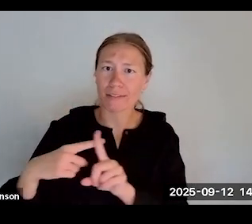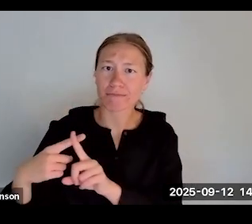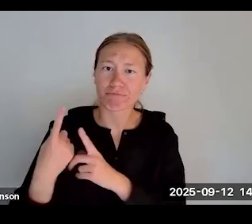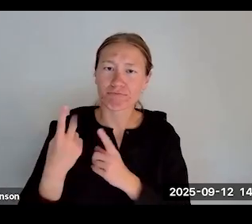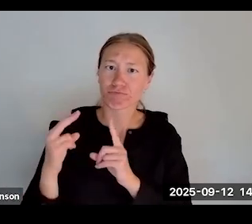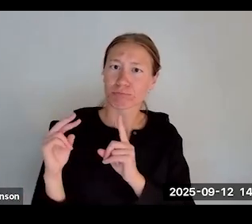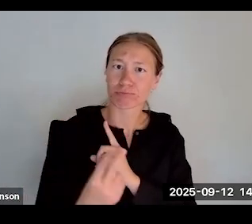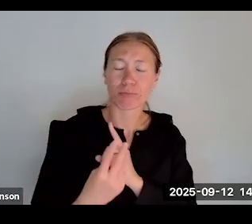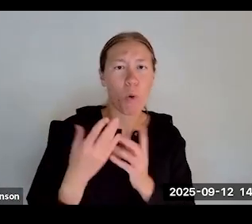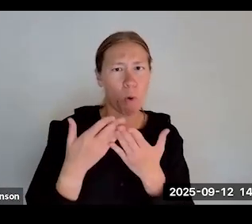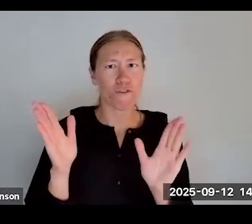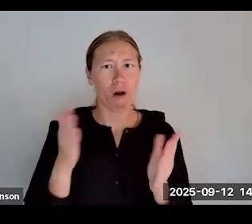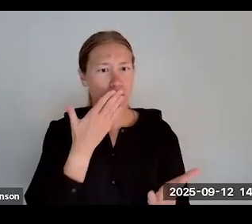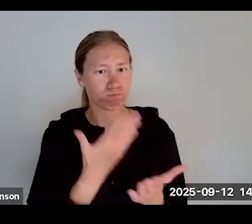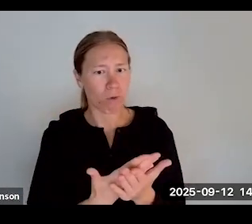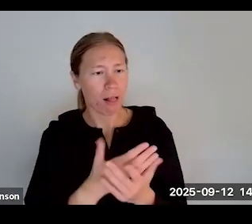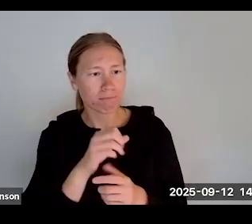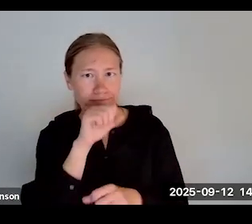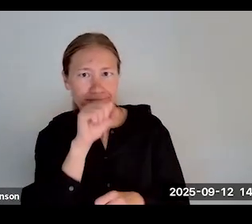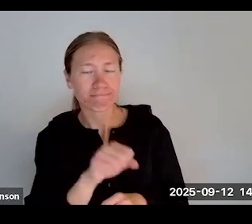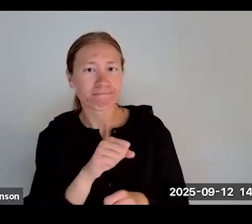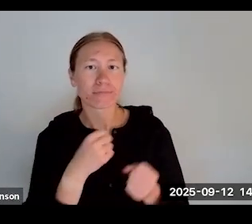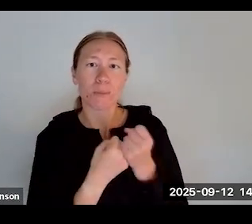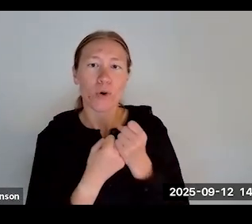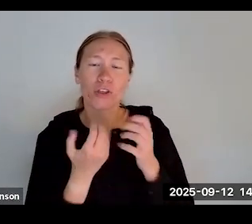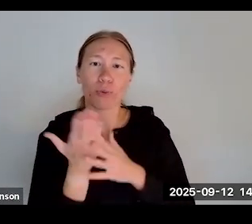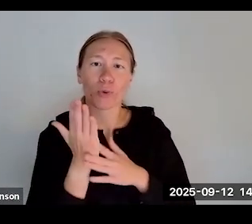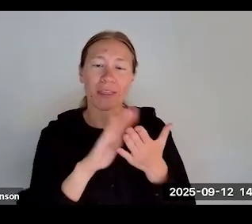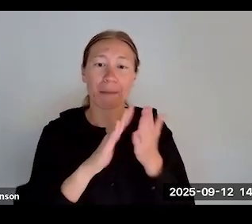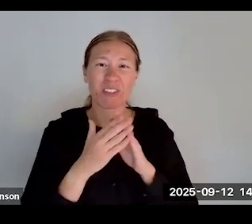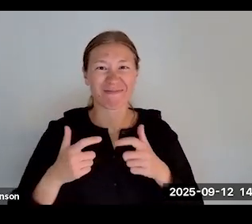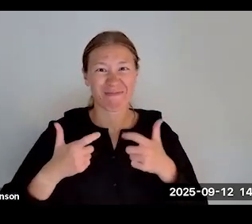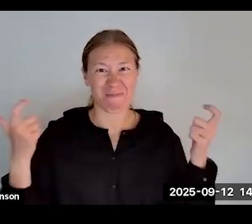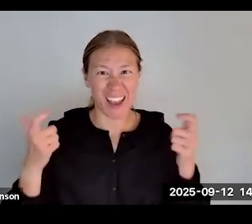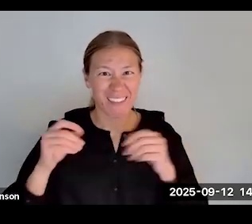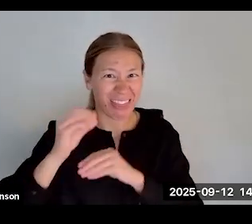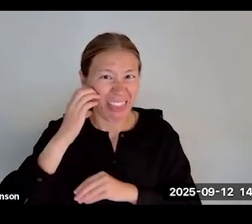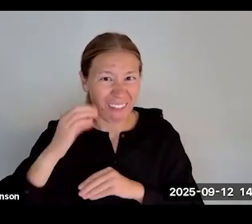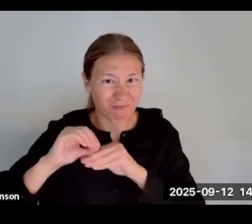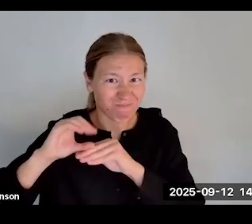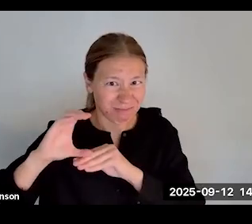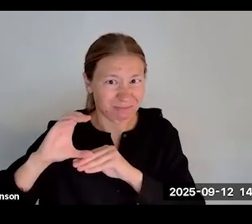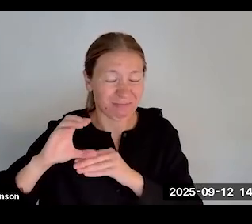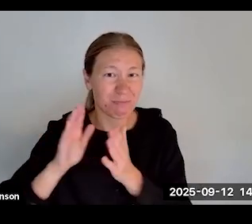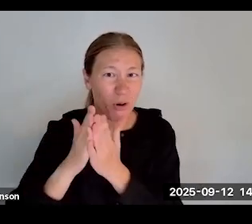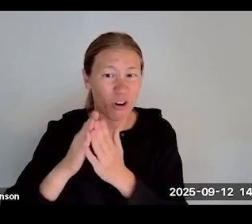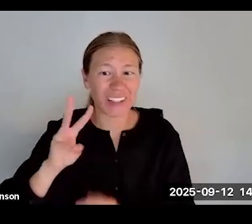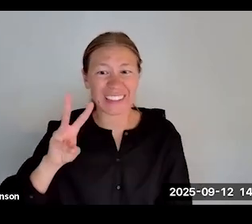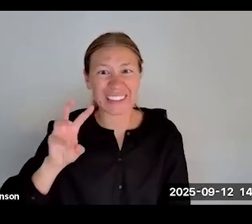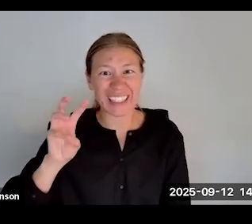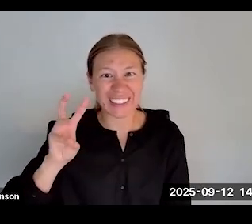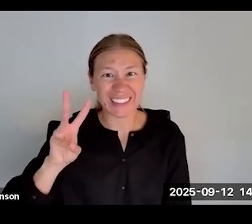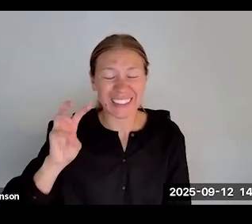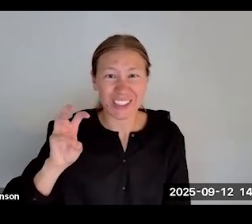overall well received by the community. It's a massive book at 640 pages, But about half of the pages are